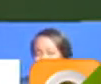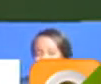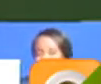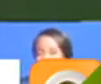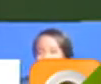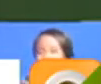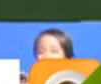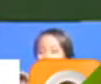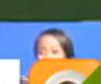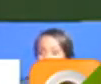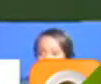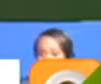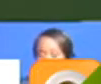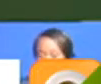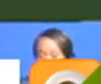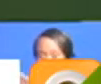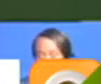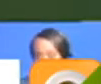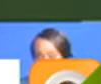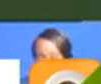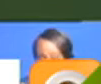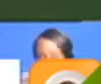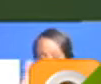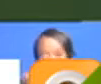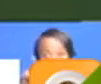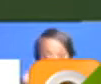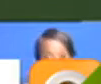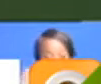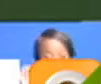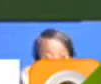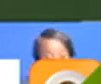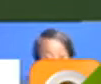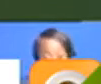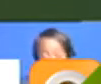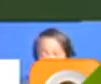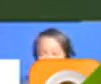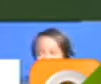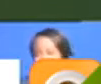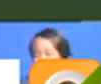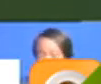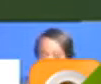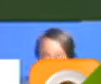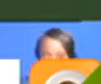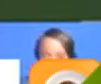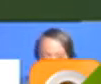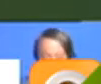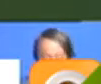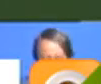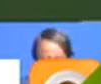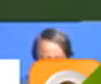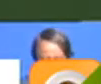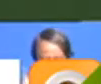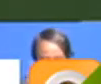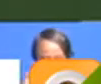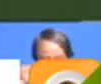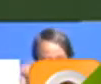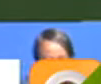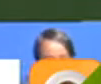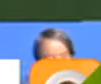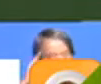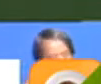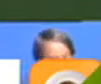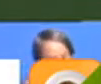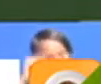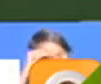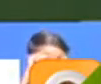members of parliament and senators, can interrogate what their government is